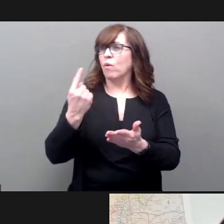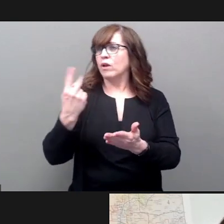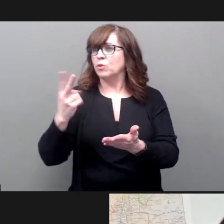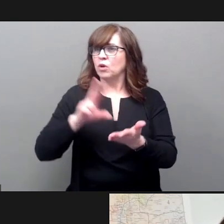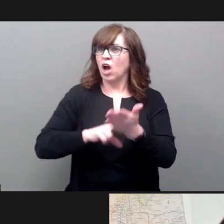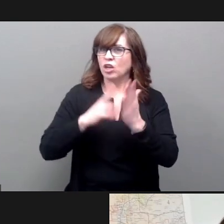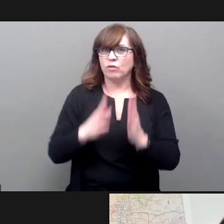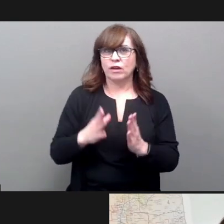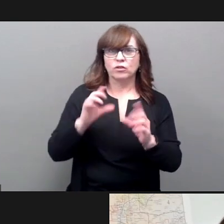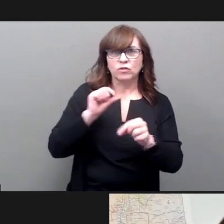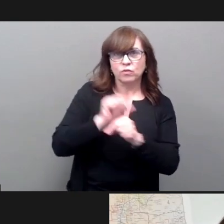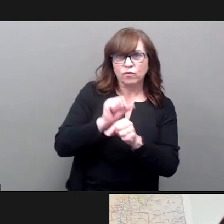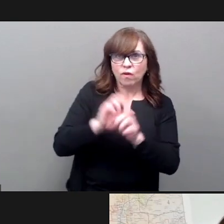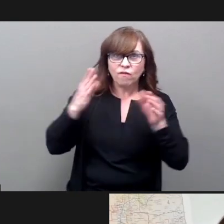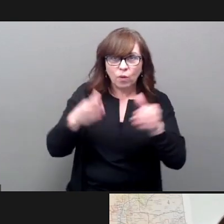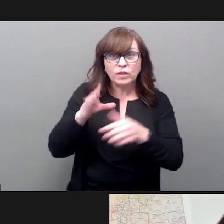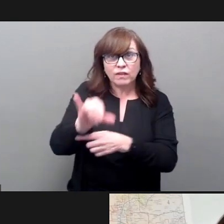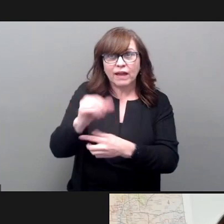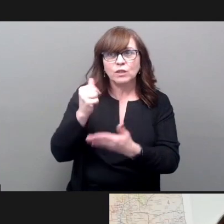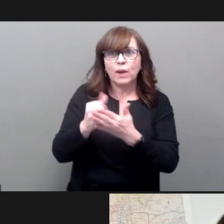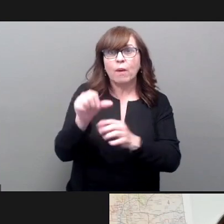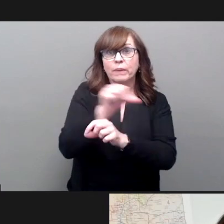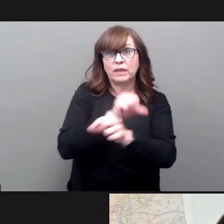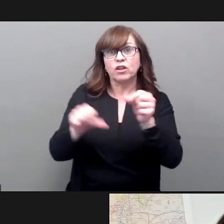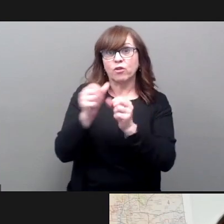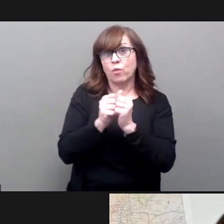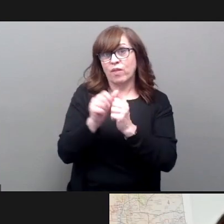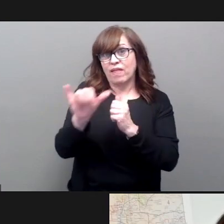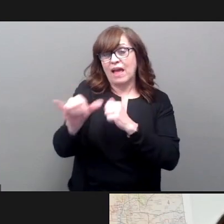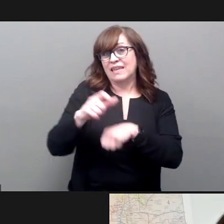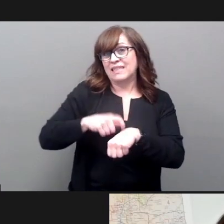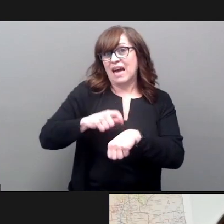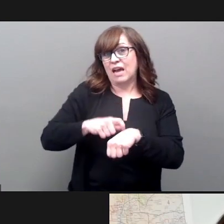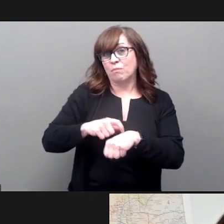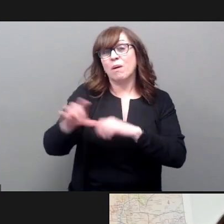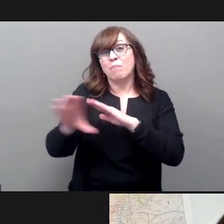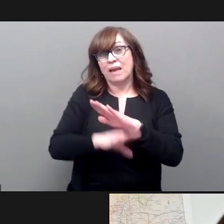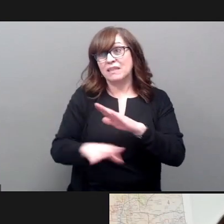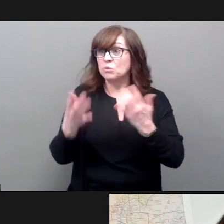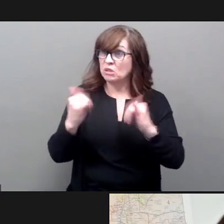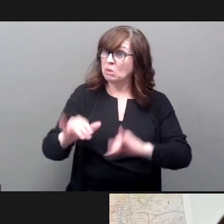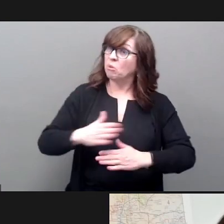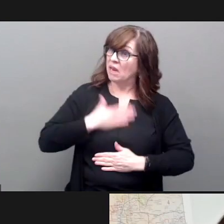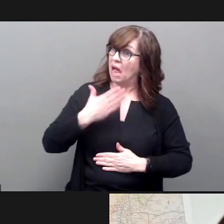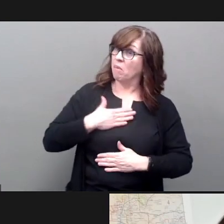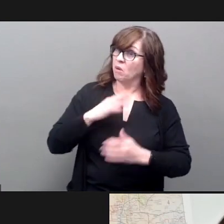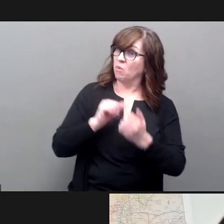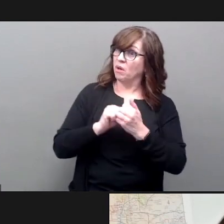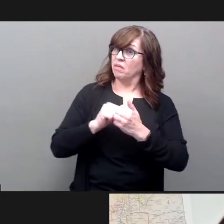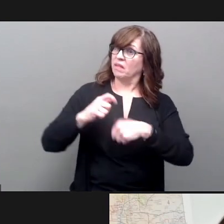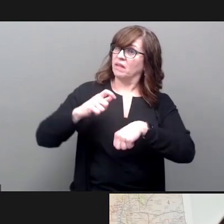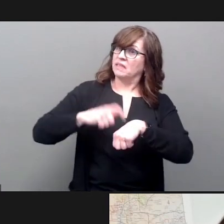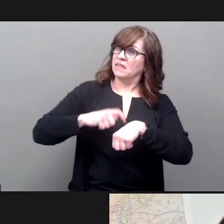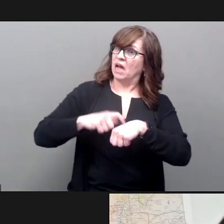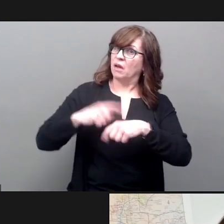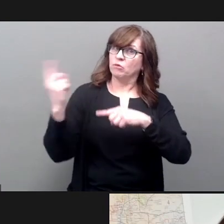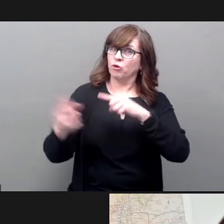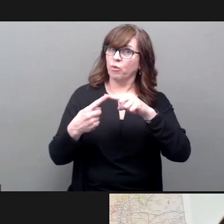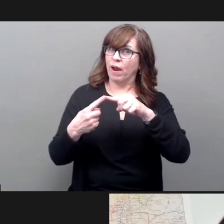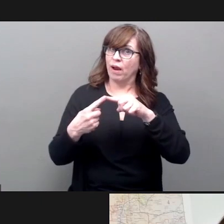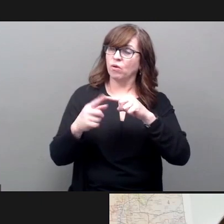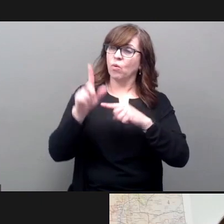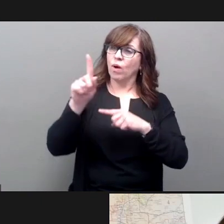on this and able to help each other out. But basically, we're still pretty happy with lab turnaround. And while 1.3